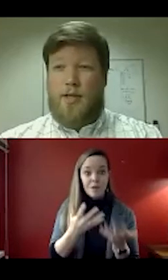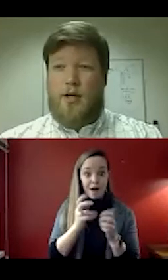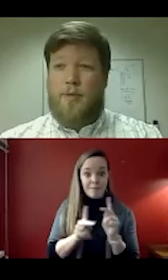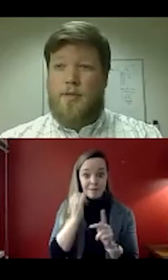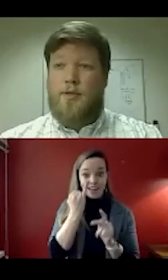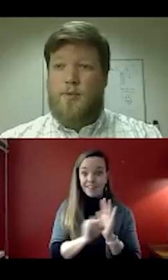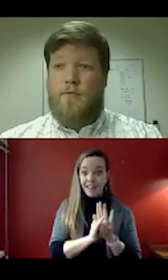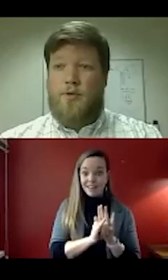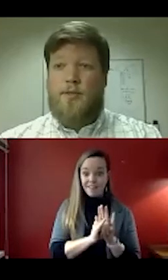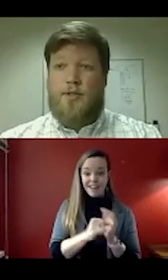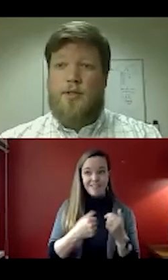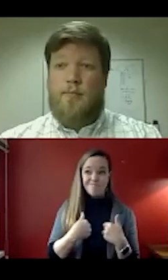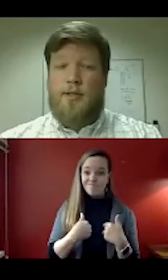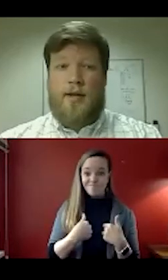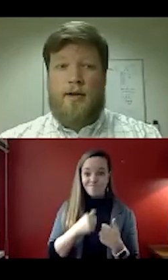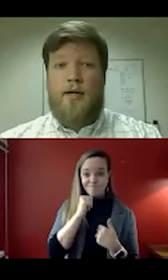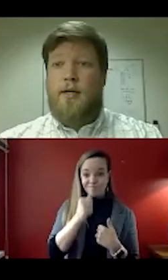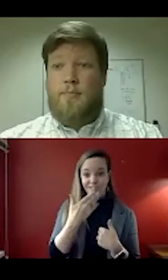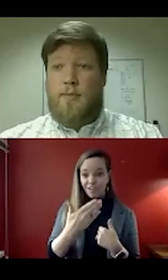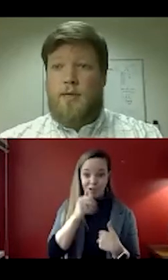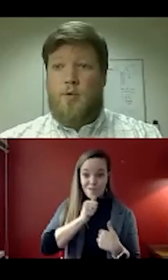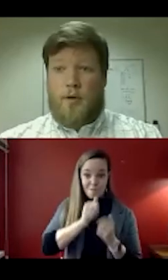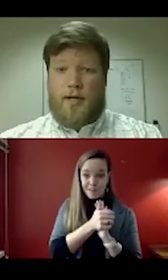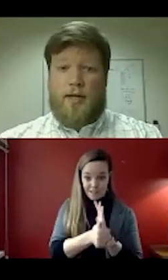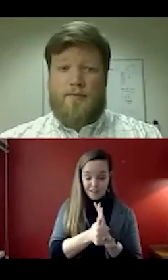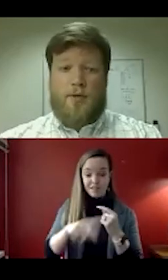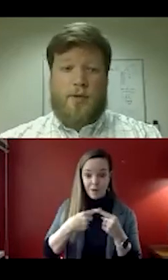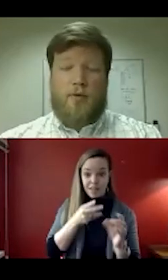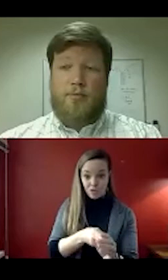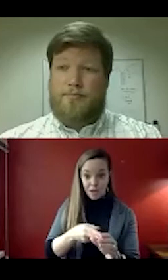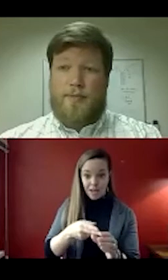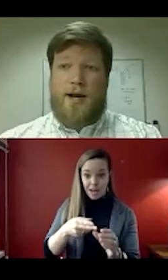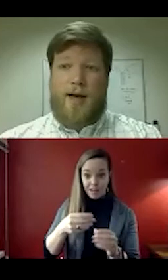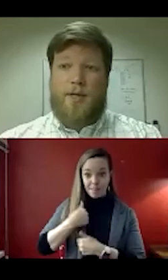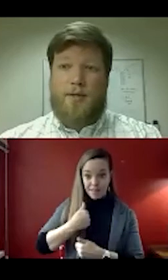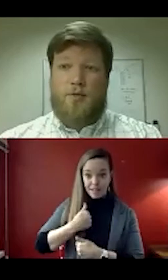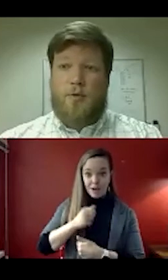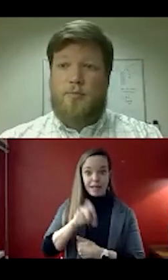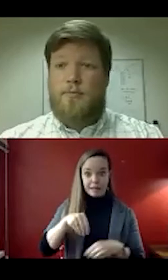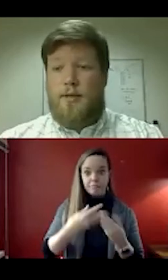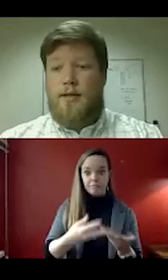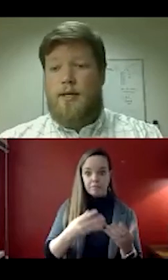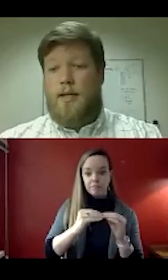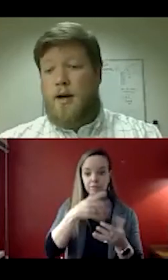really having a lot of coping skills when they first transition into the military to be people who are getting lots of social help. That's not happening in the control group.